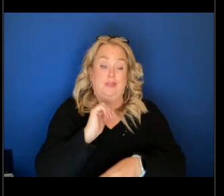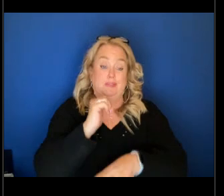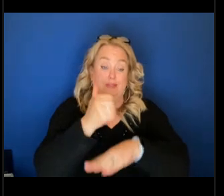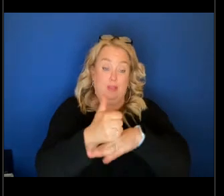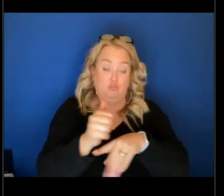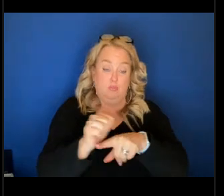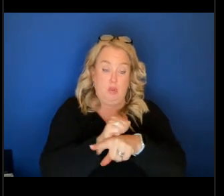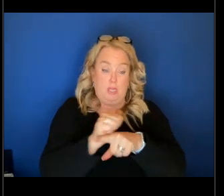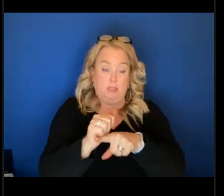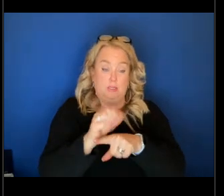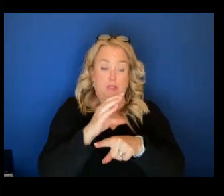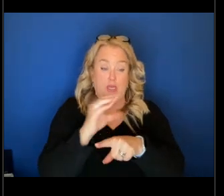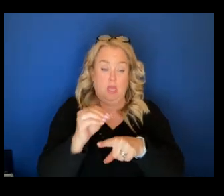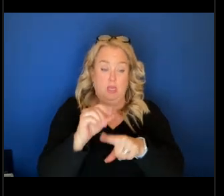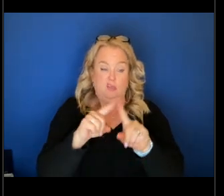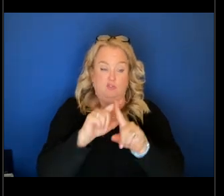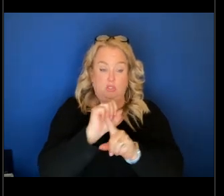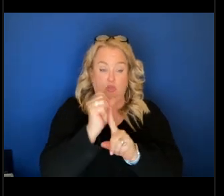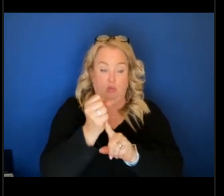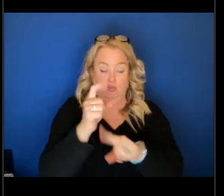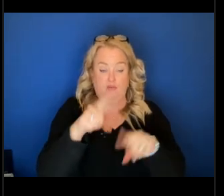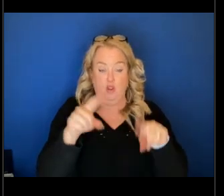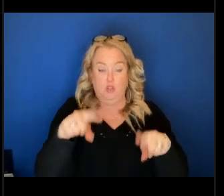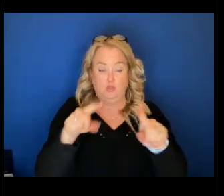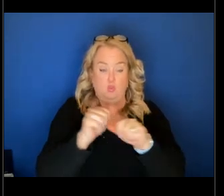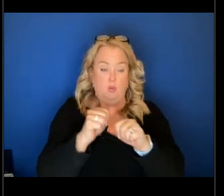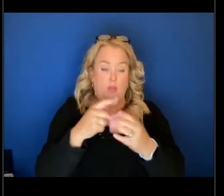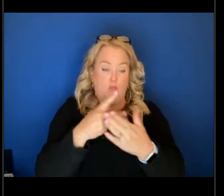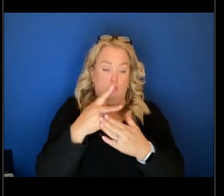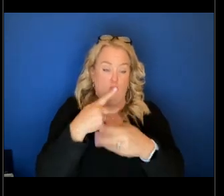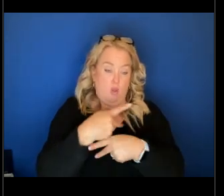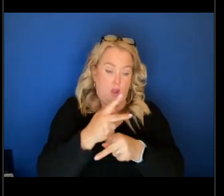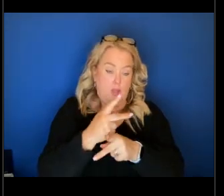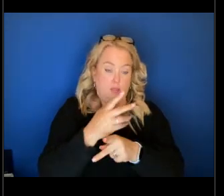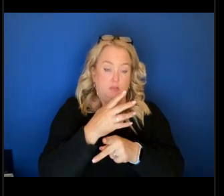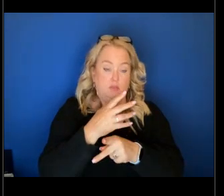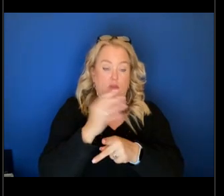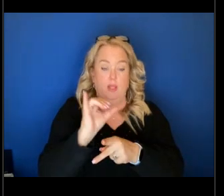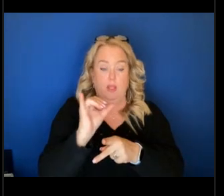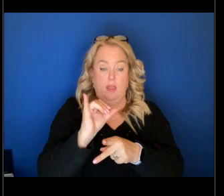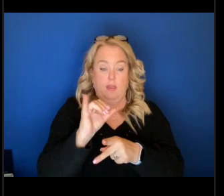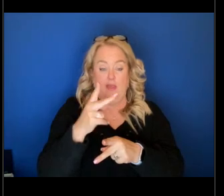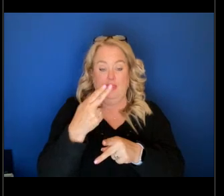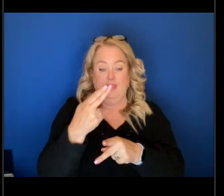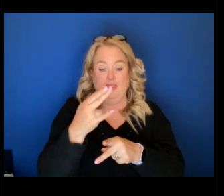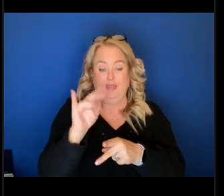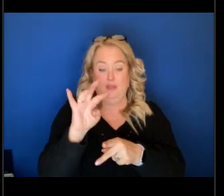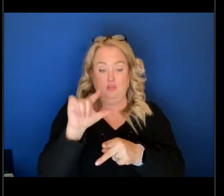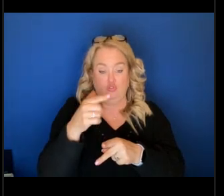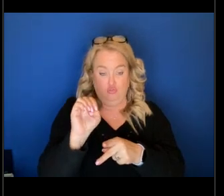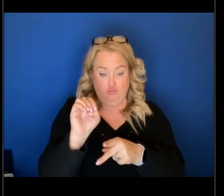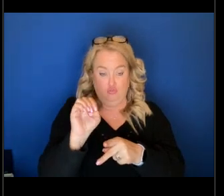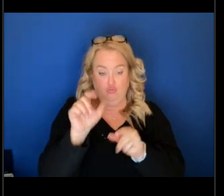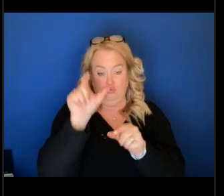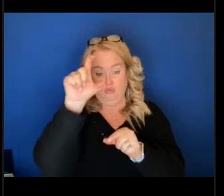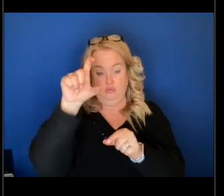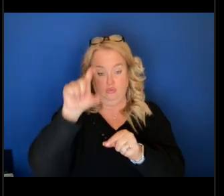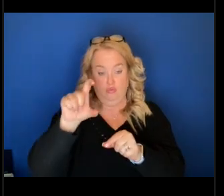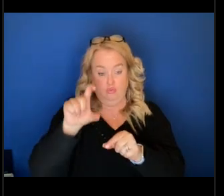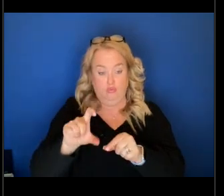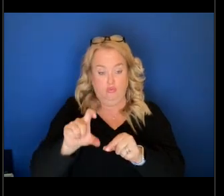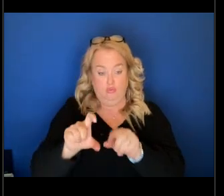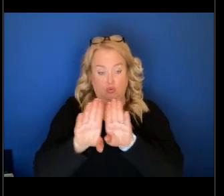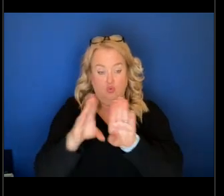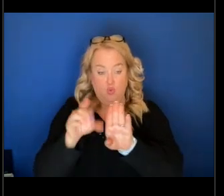adjacent conditions, variations in products such as hinges, and thickness